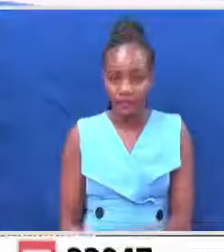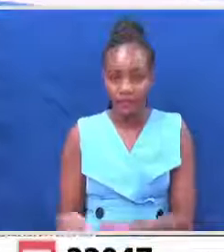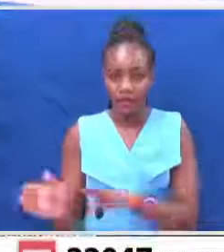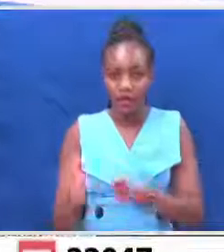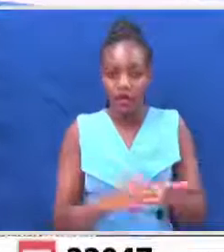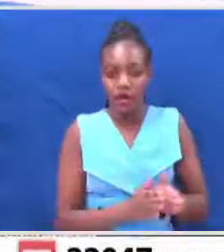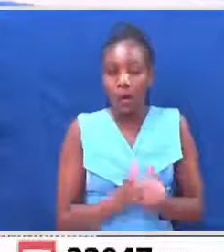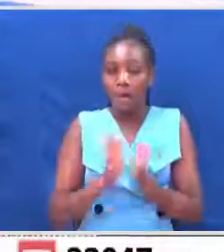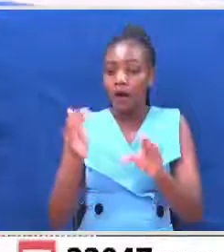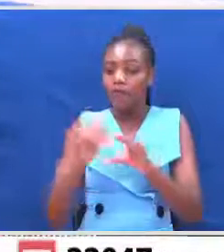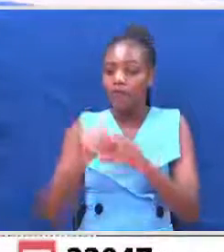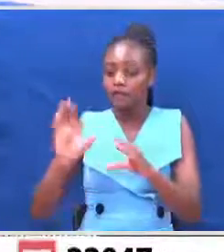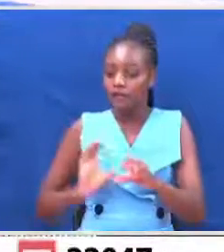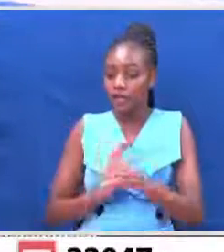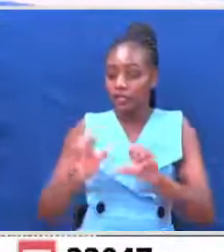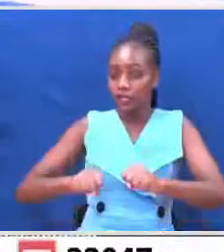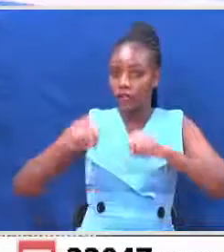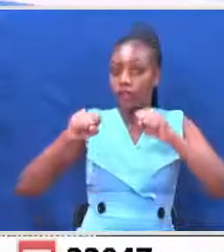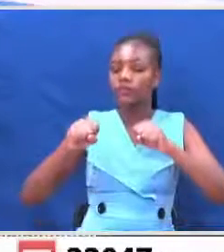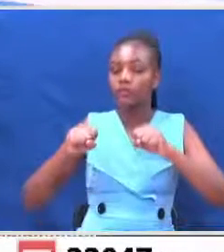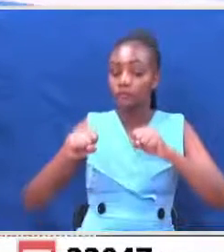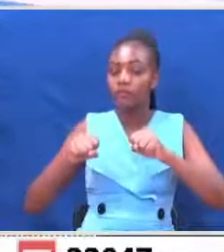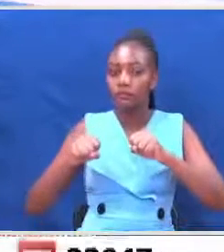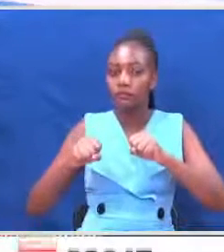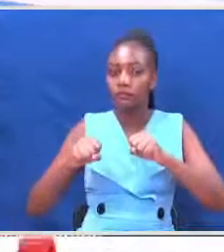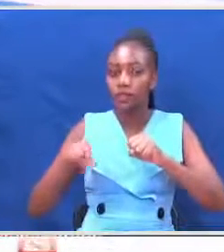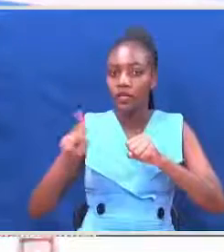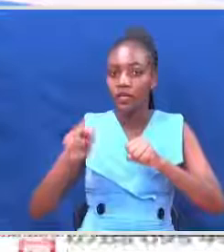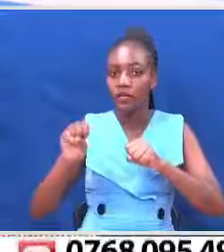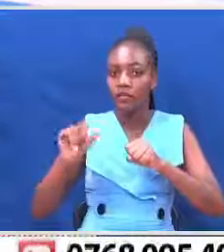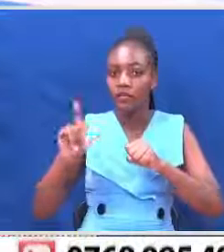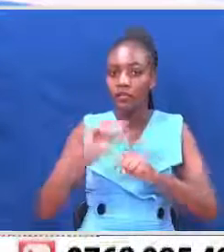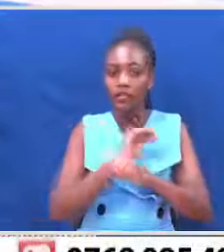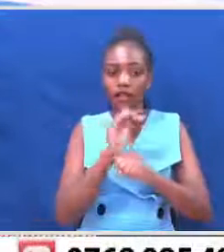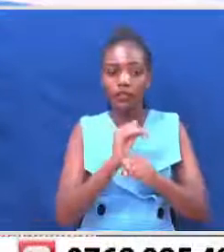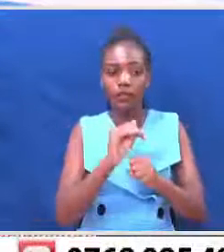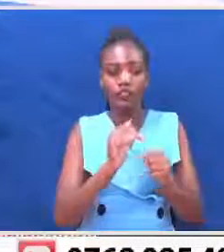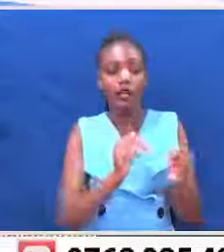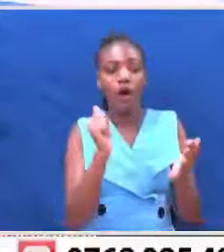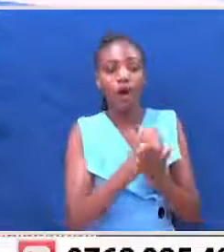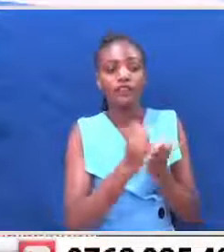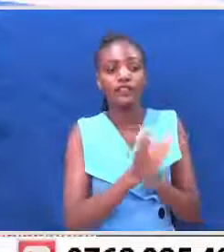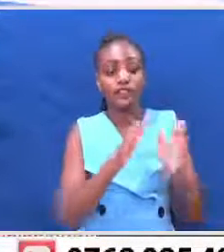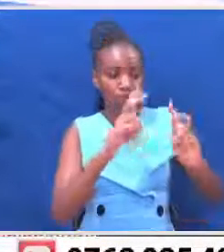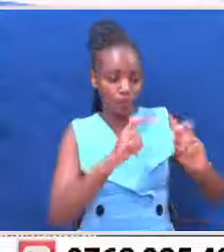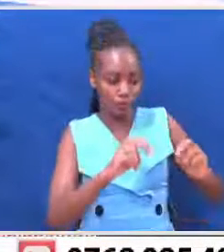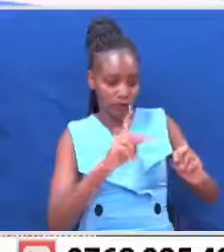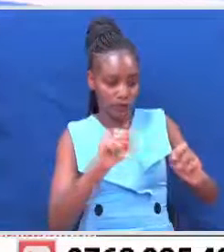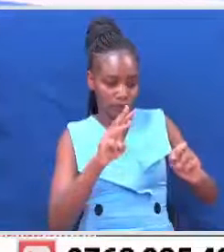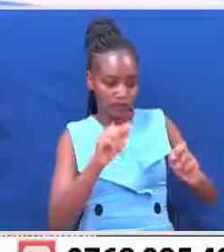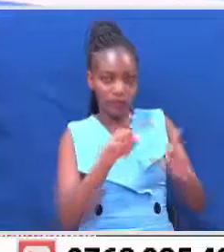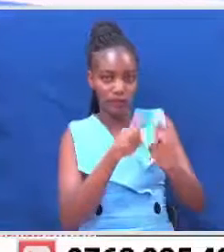Public Investment Committee Chairman Abdulswamad Sharif Nassir has ordered Auditor General to investigate KEMSA to ascertain